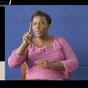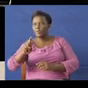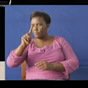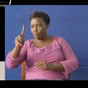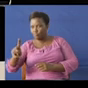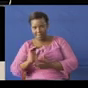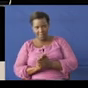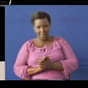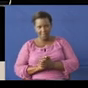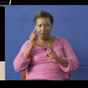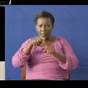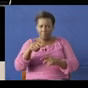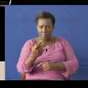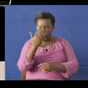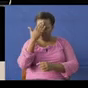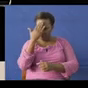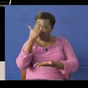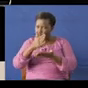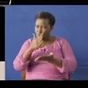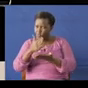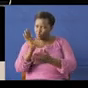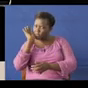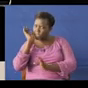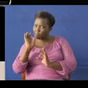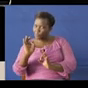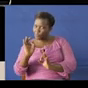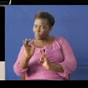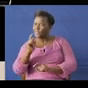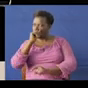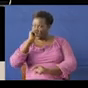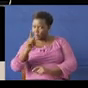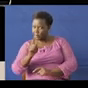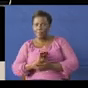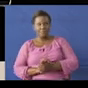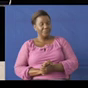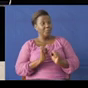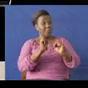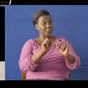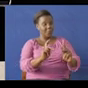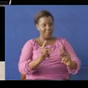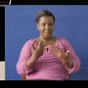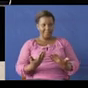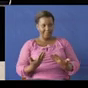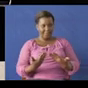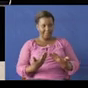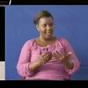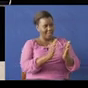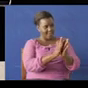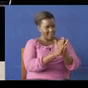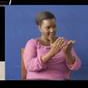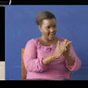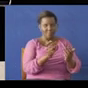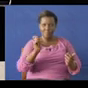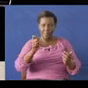and see whether we are good listeners. Now, take your paper,